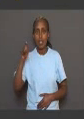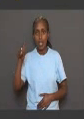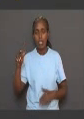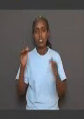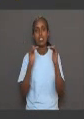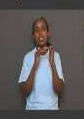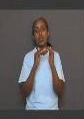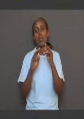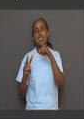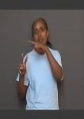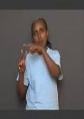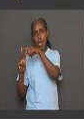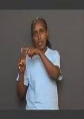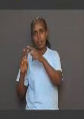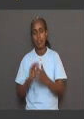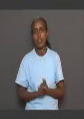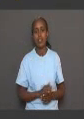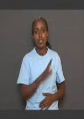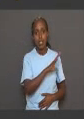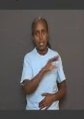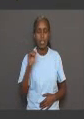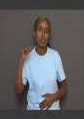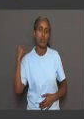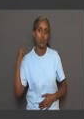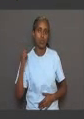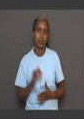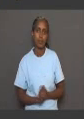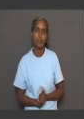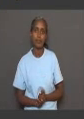x equals pi, and so on.